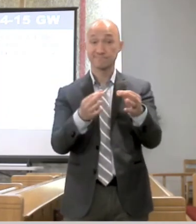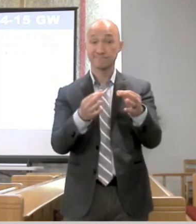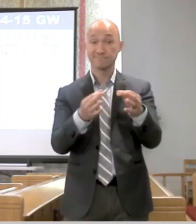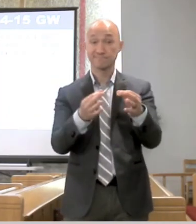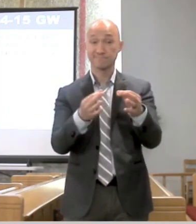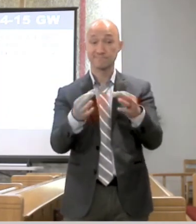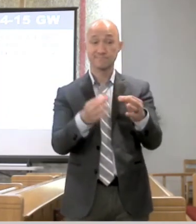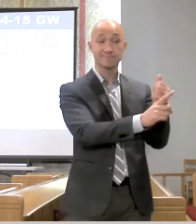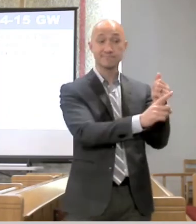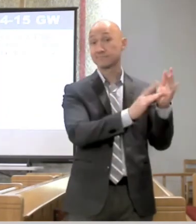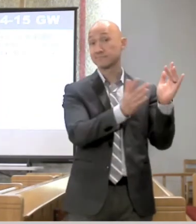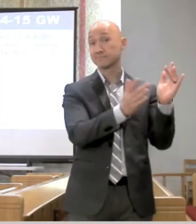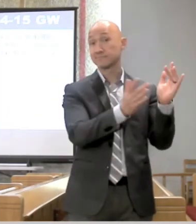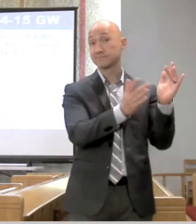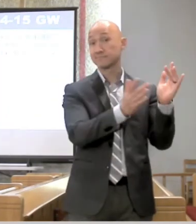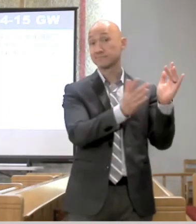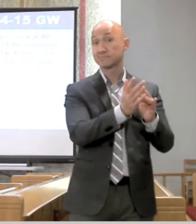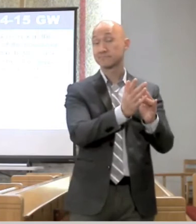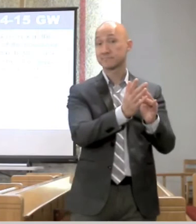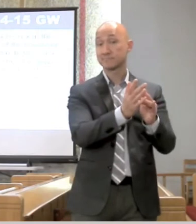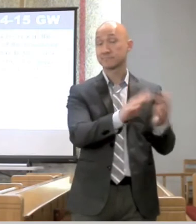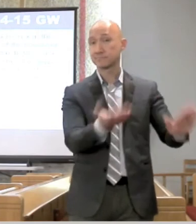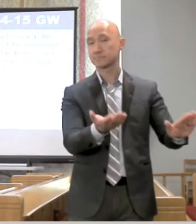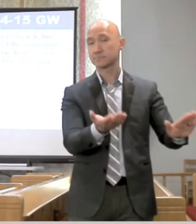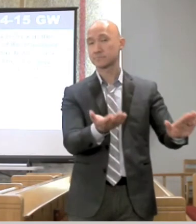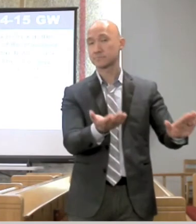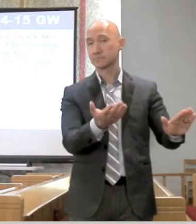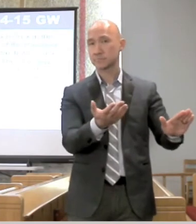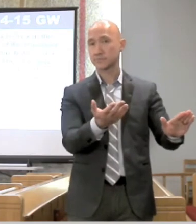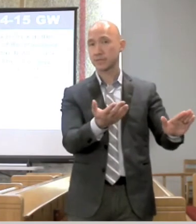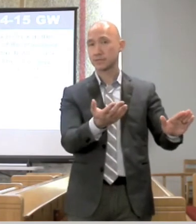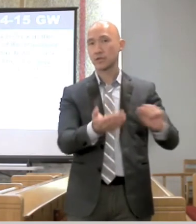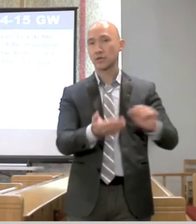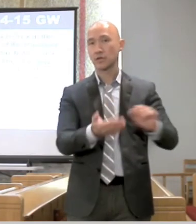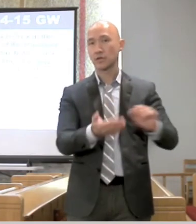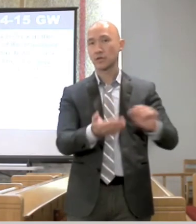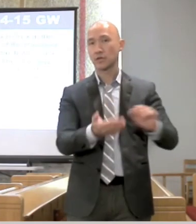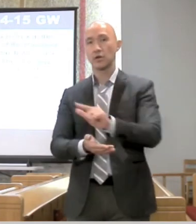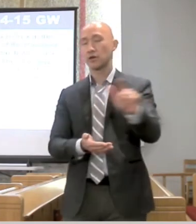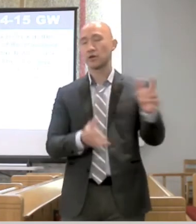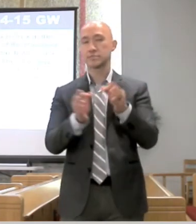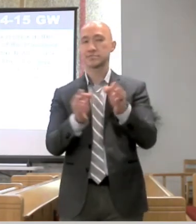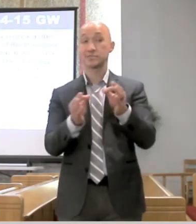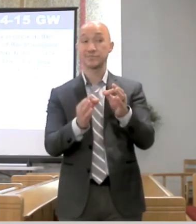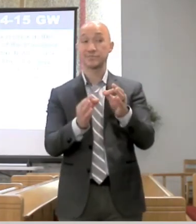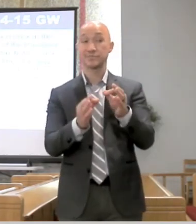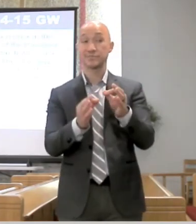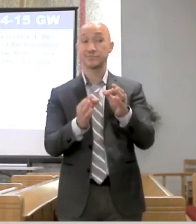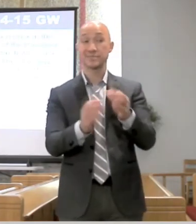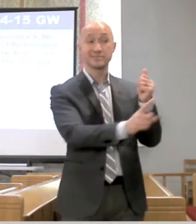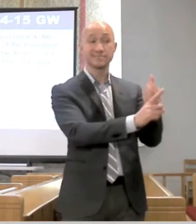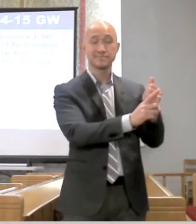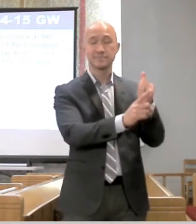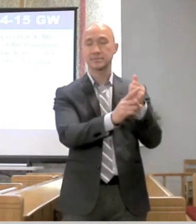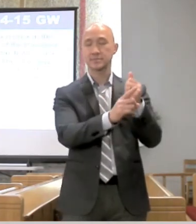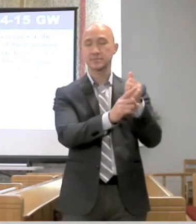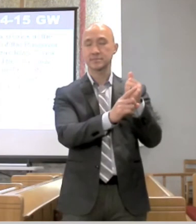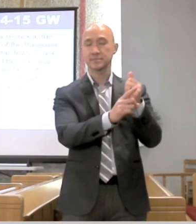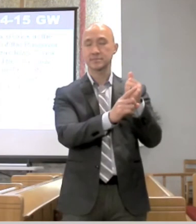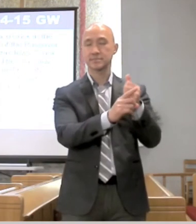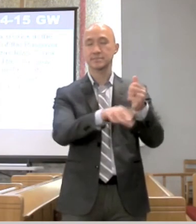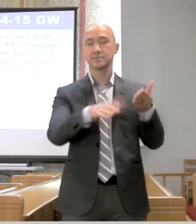As if God were trying to say and teach us something about what happened that Friday and that